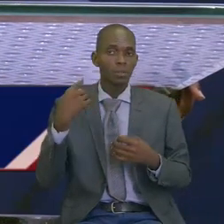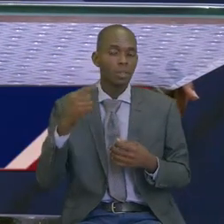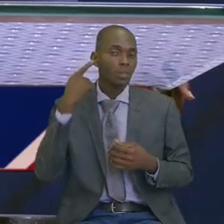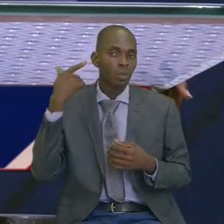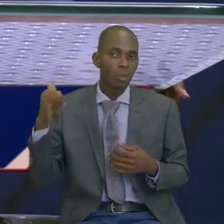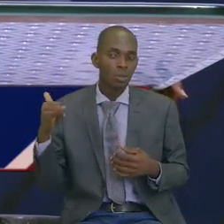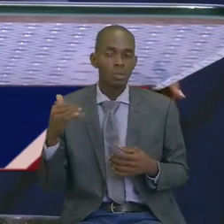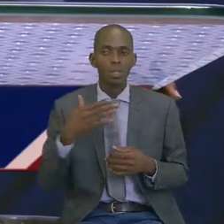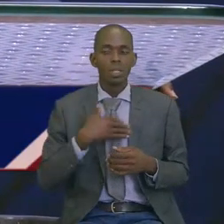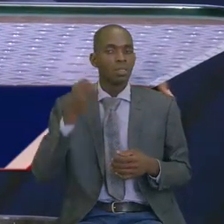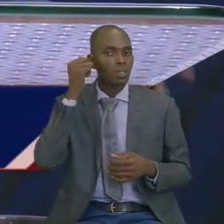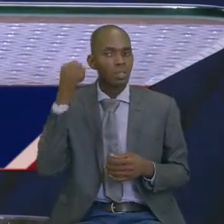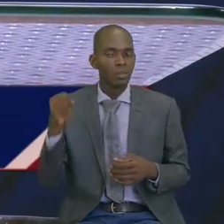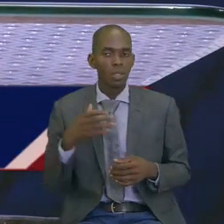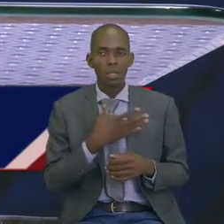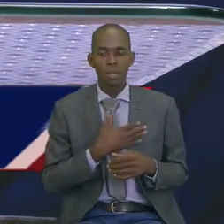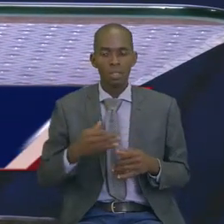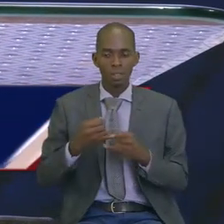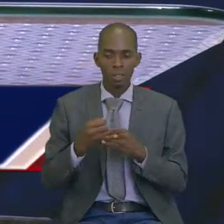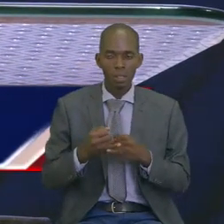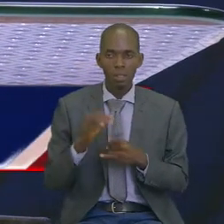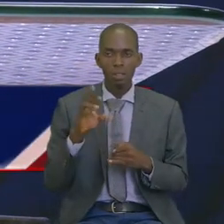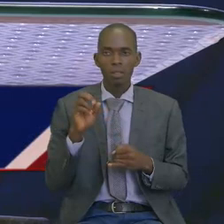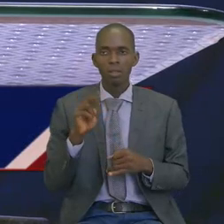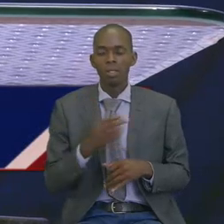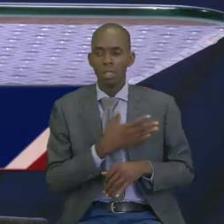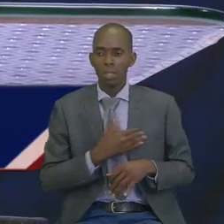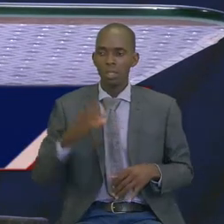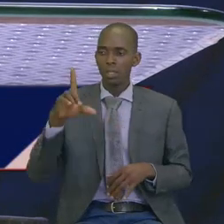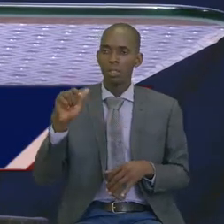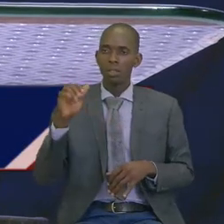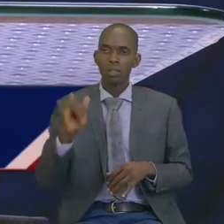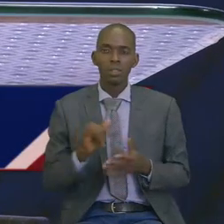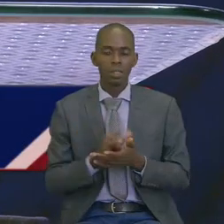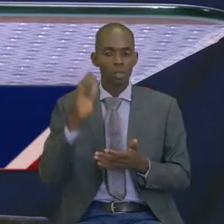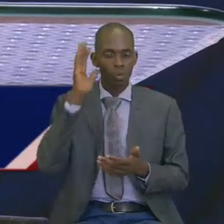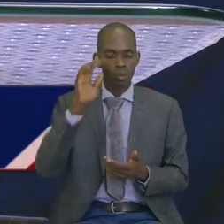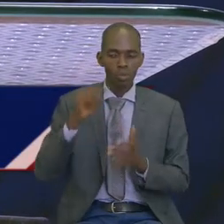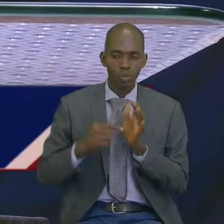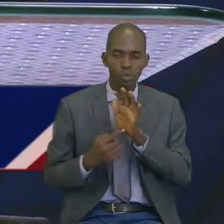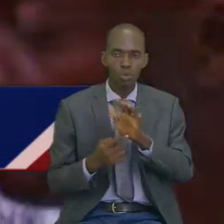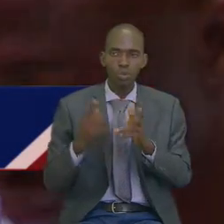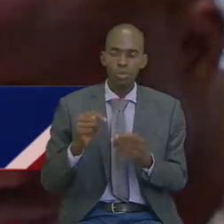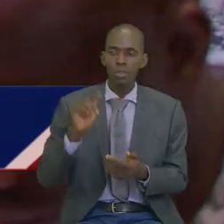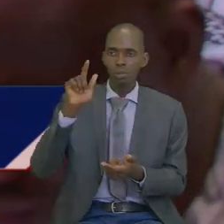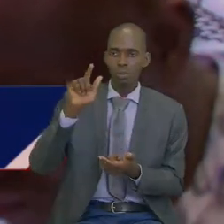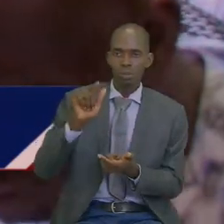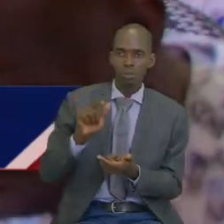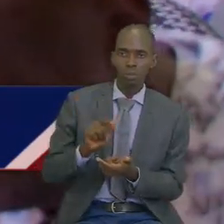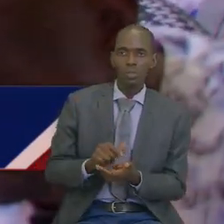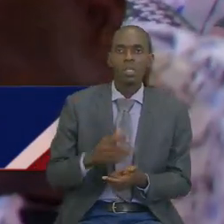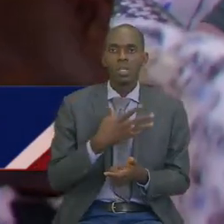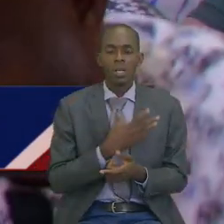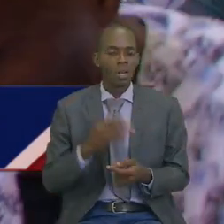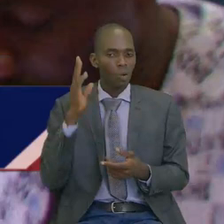the silver and the iron and the clay that represents deteriorating kingdoms will be smashed to pieces, and then